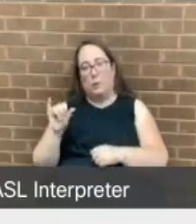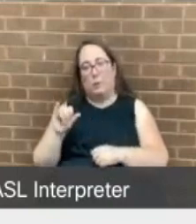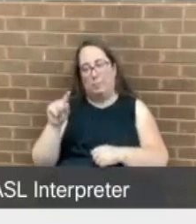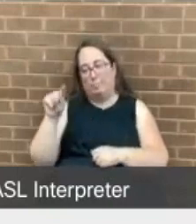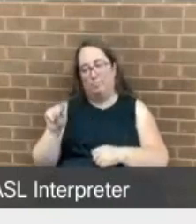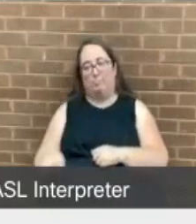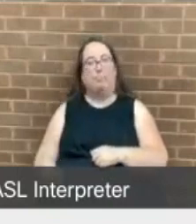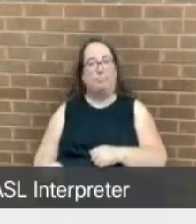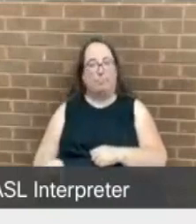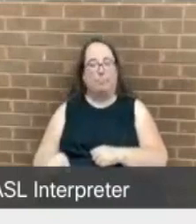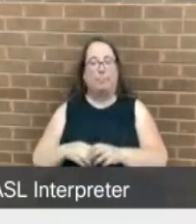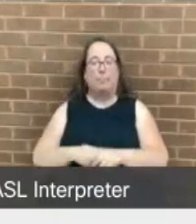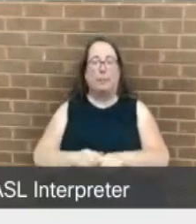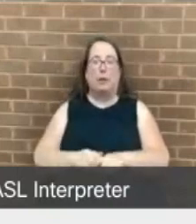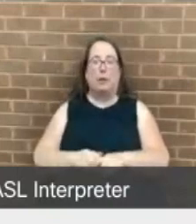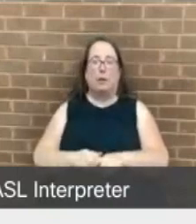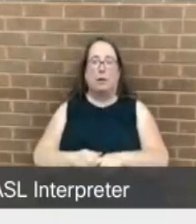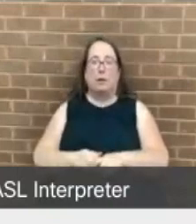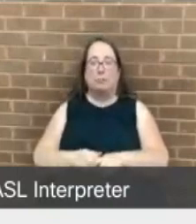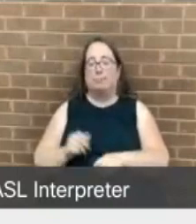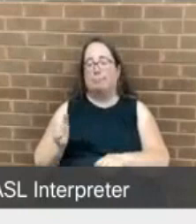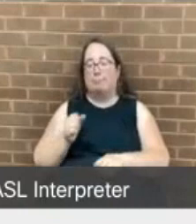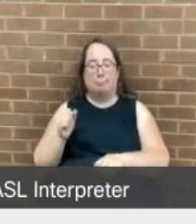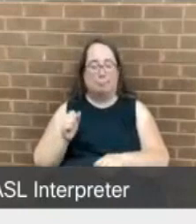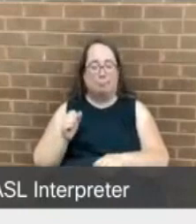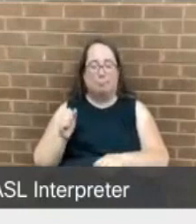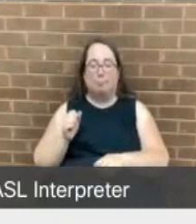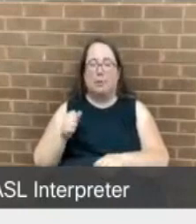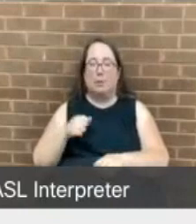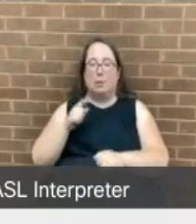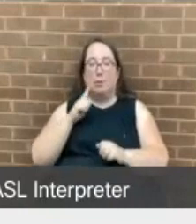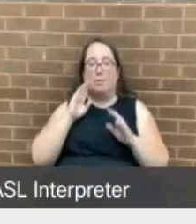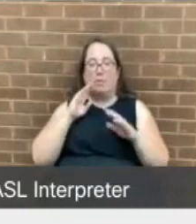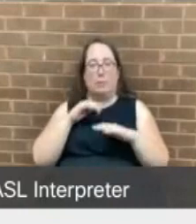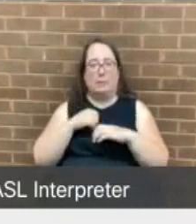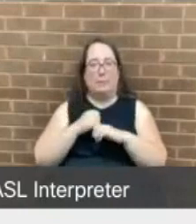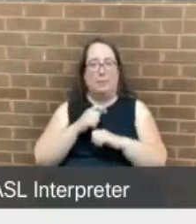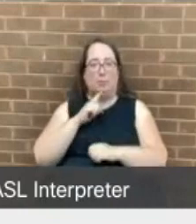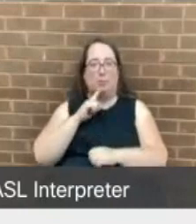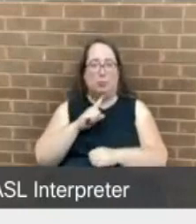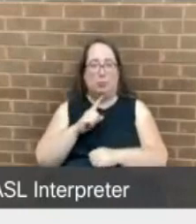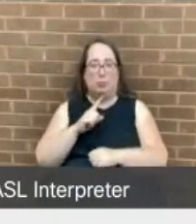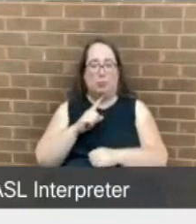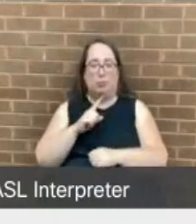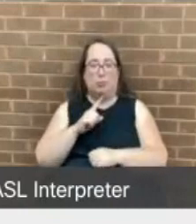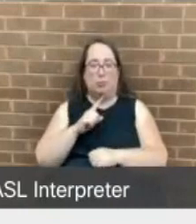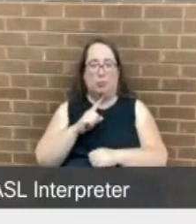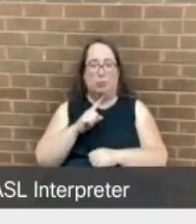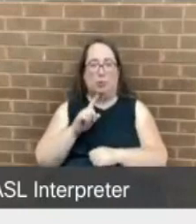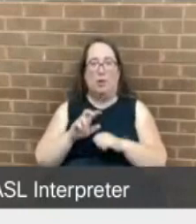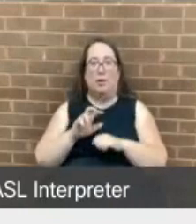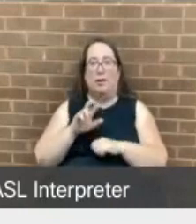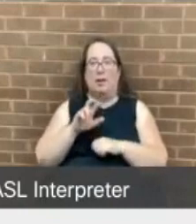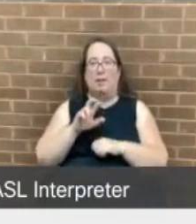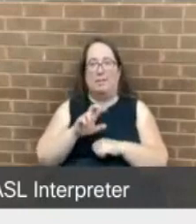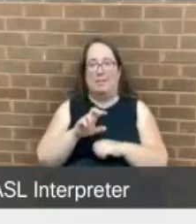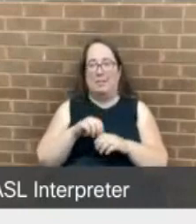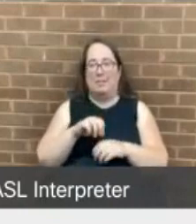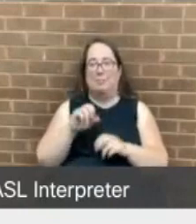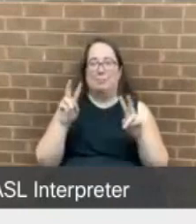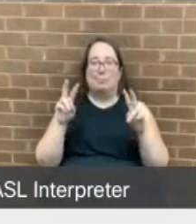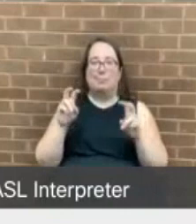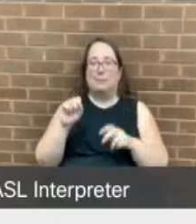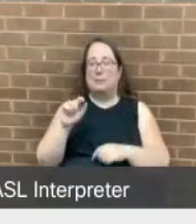that kind of track there. But absolutely, we are focused on making sure that One, we're investing in state of good repair, but